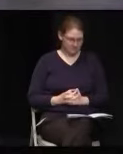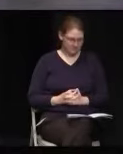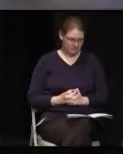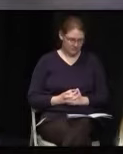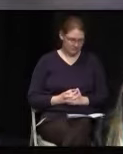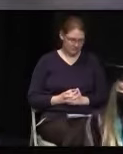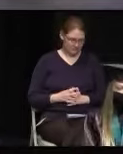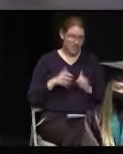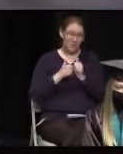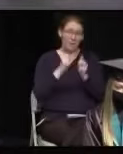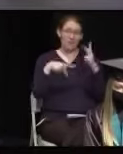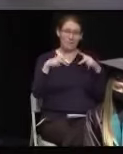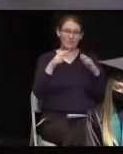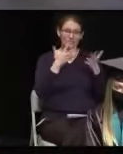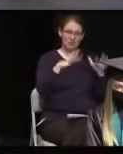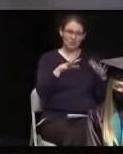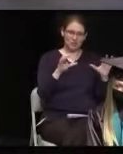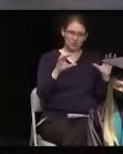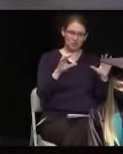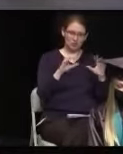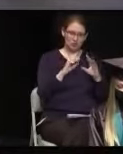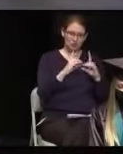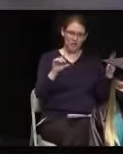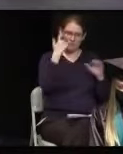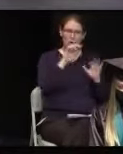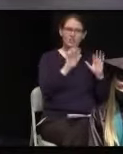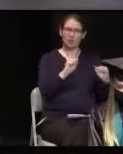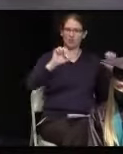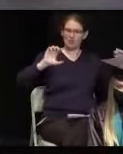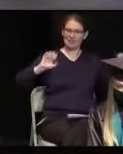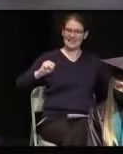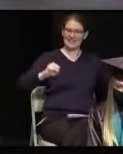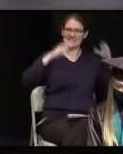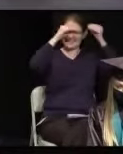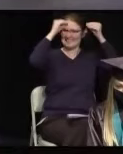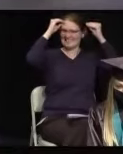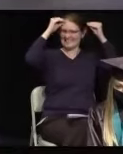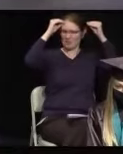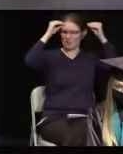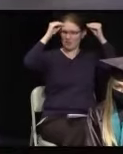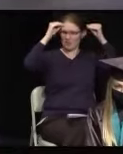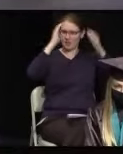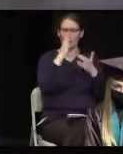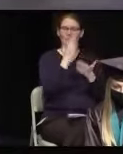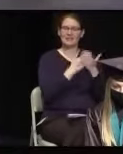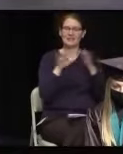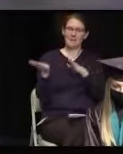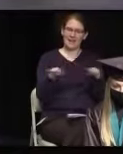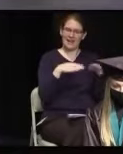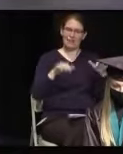The following graduates are completing degree requirements for an Associate of Science in Teaching in the Division of Behavioral and